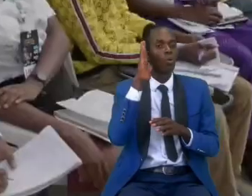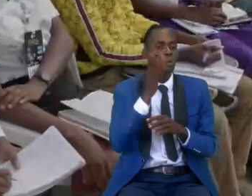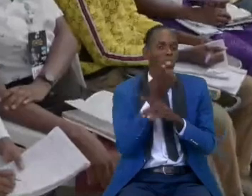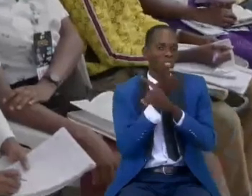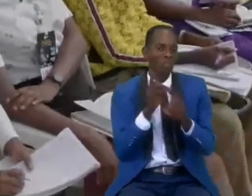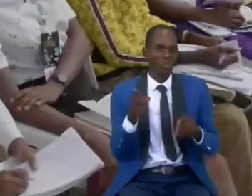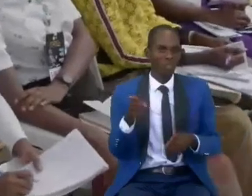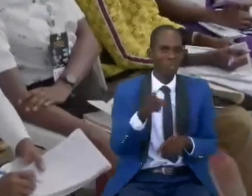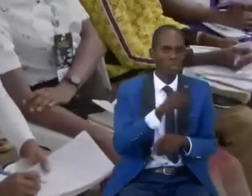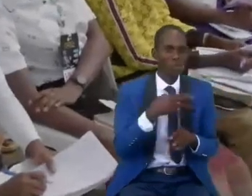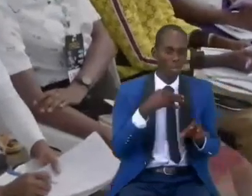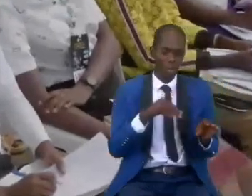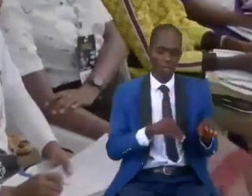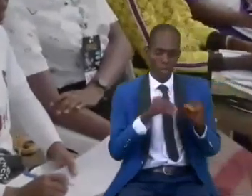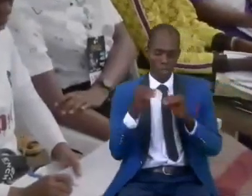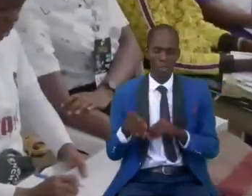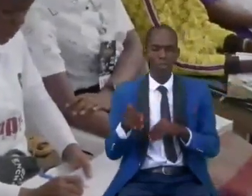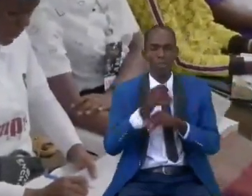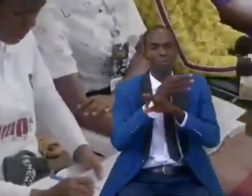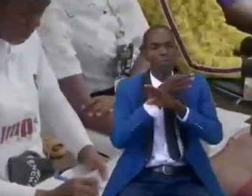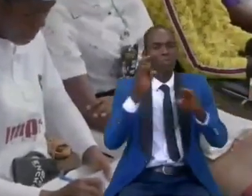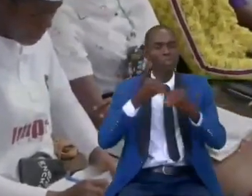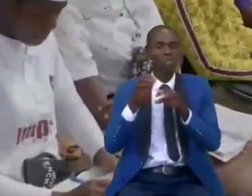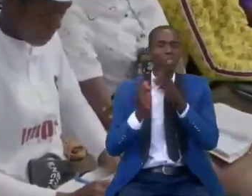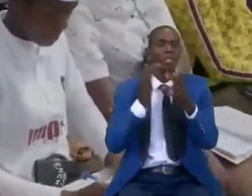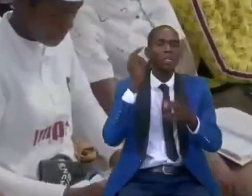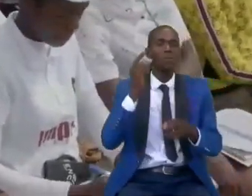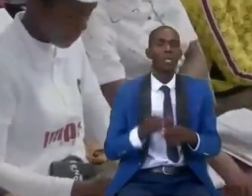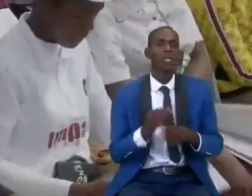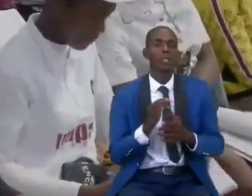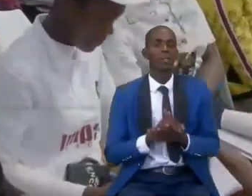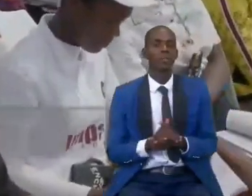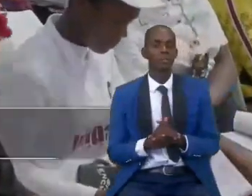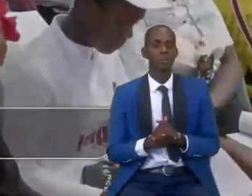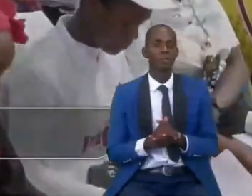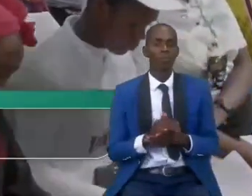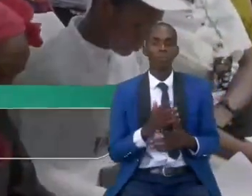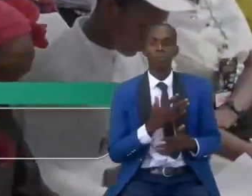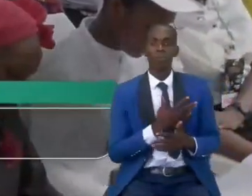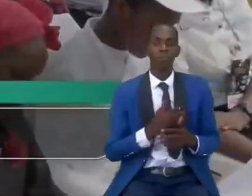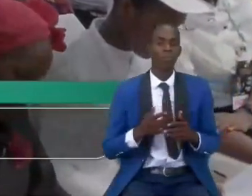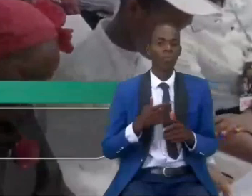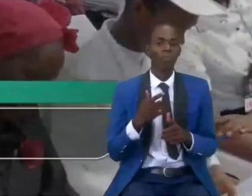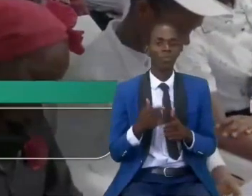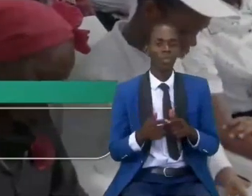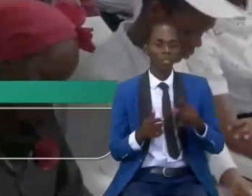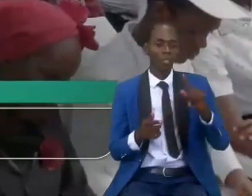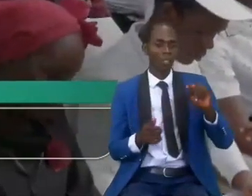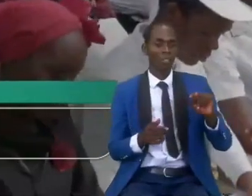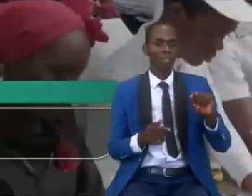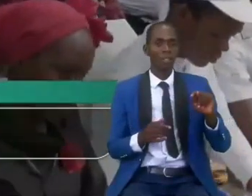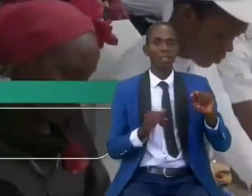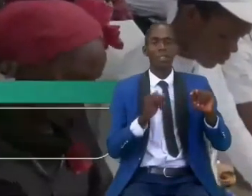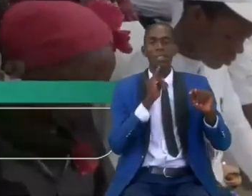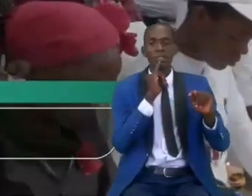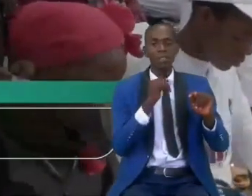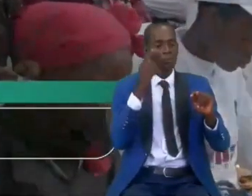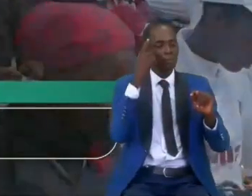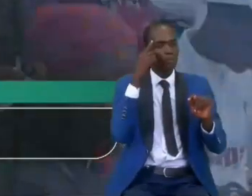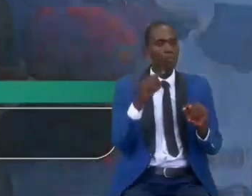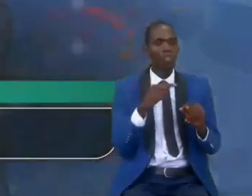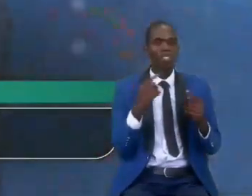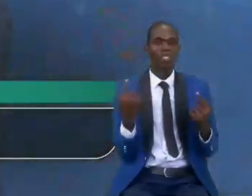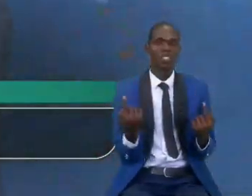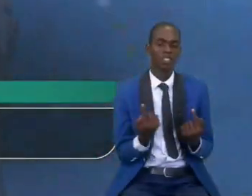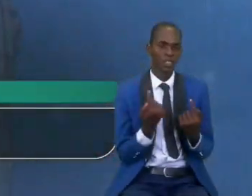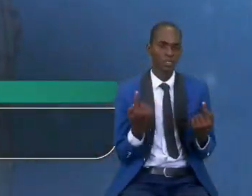Jesus' name. And then, of course, T there is for transgression. Transgression. When God created Adam and